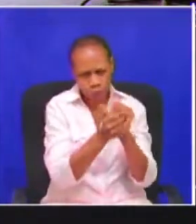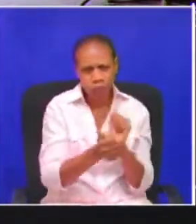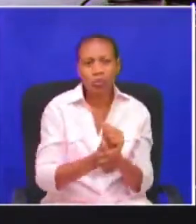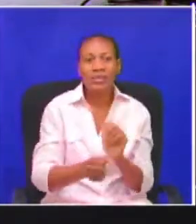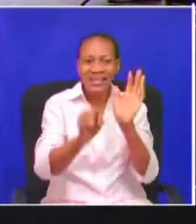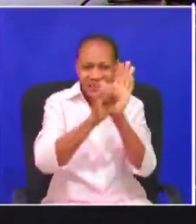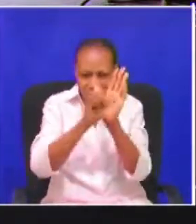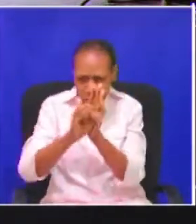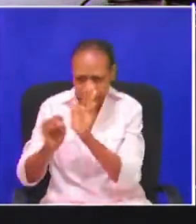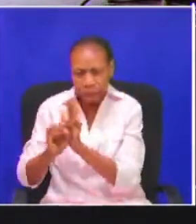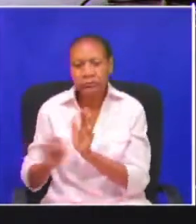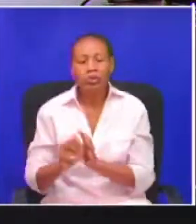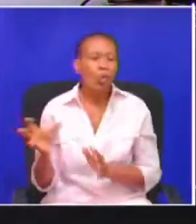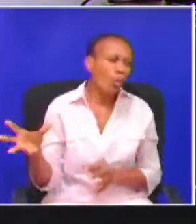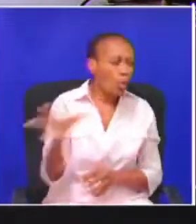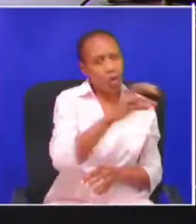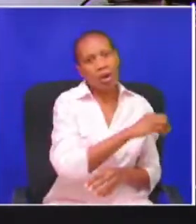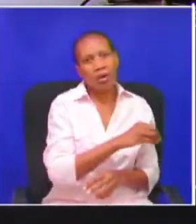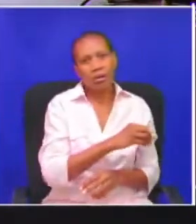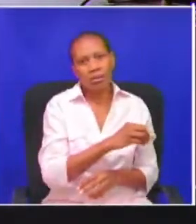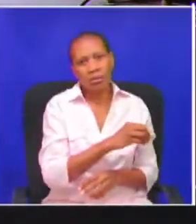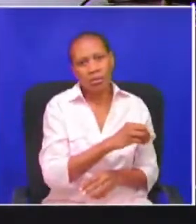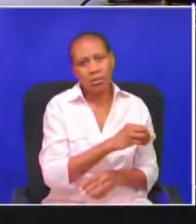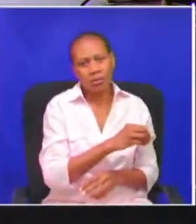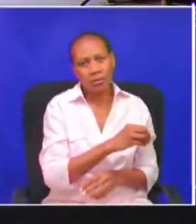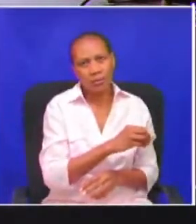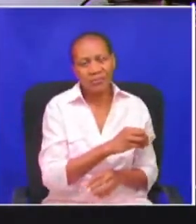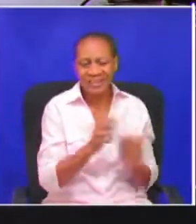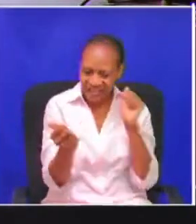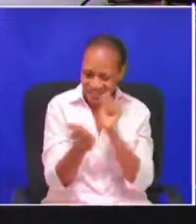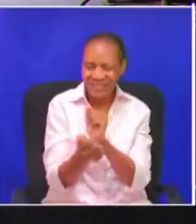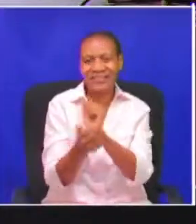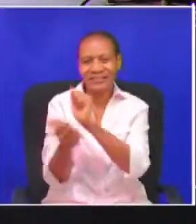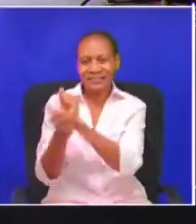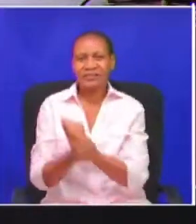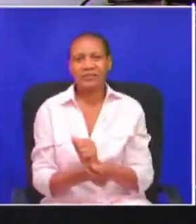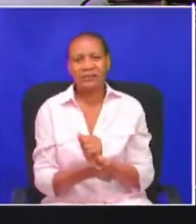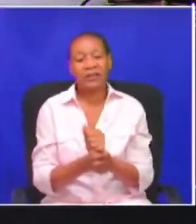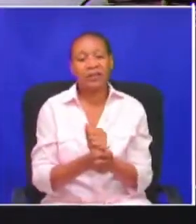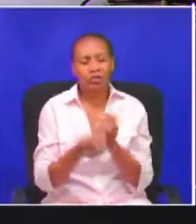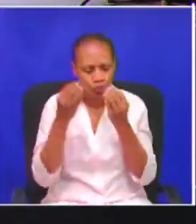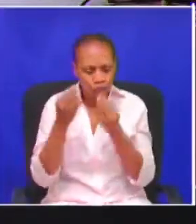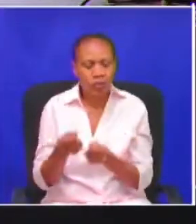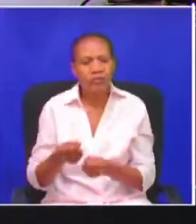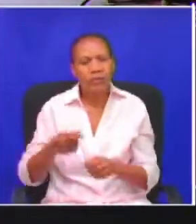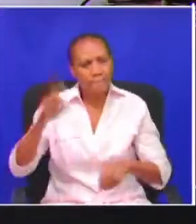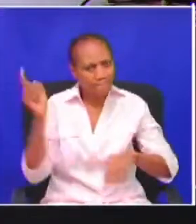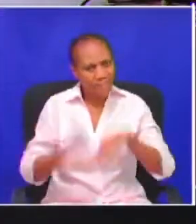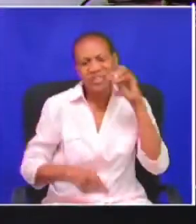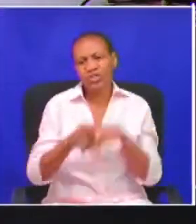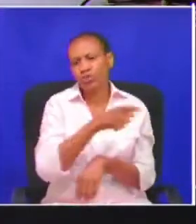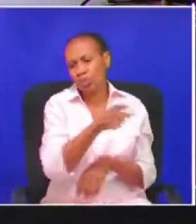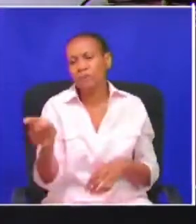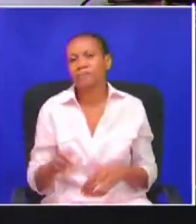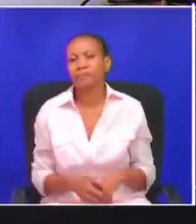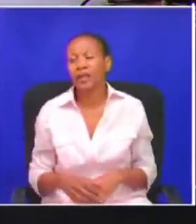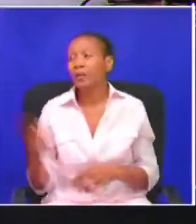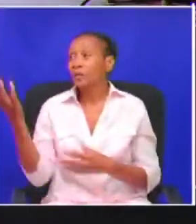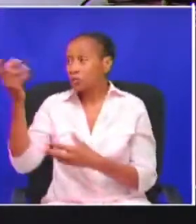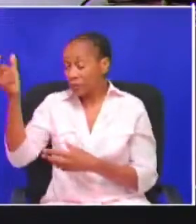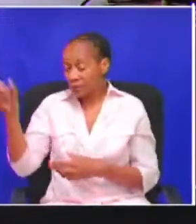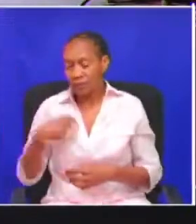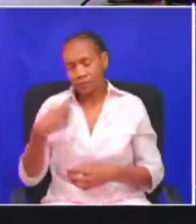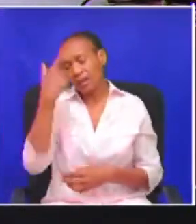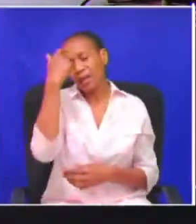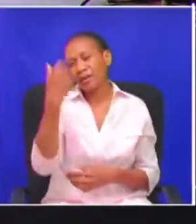of criminality in, have them arrested and have them dealt with. Madam Speaker, I do believe that